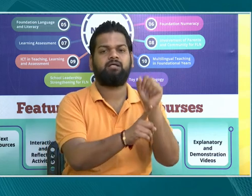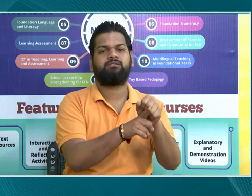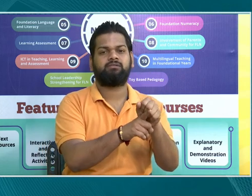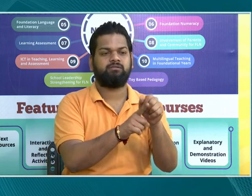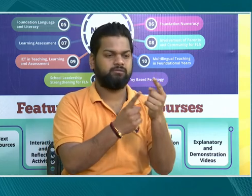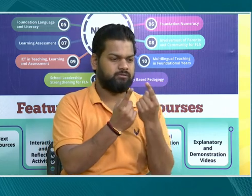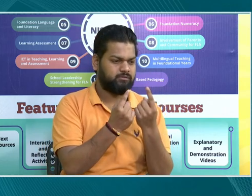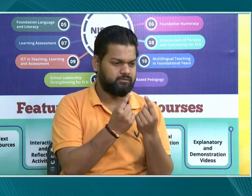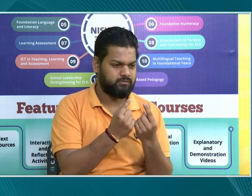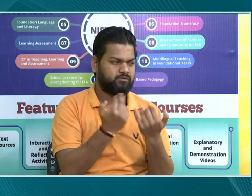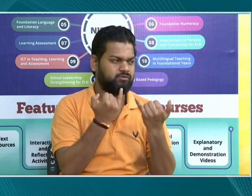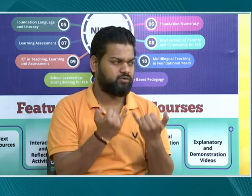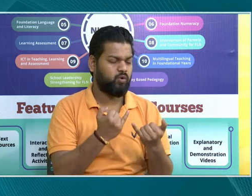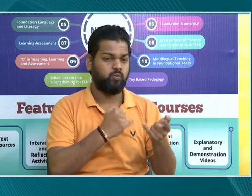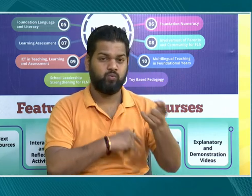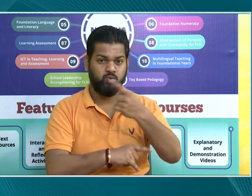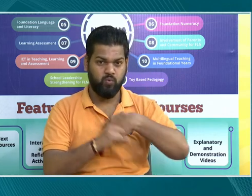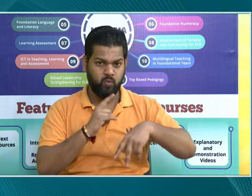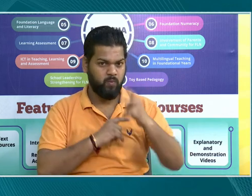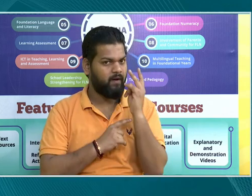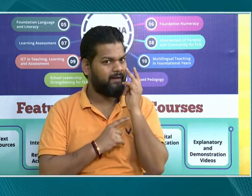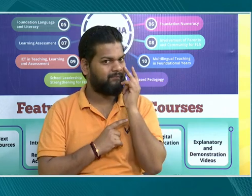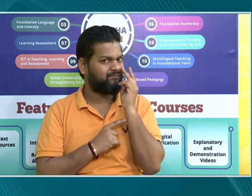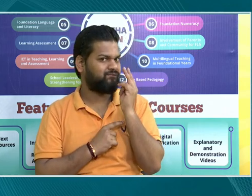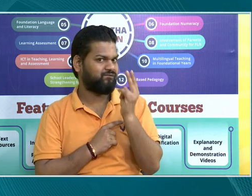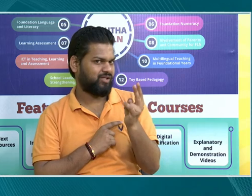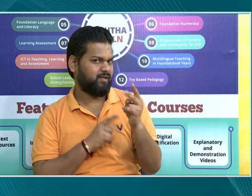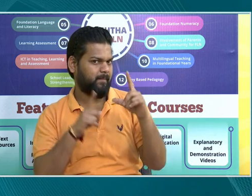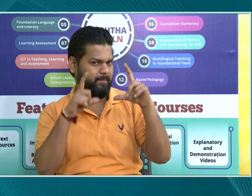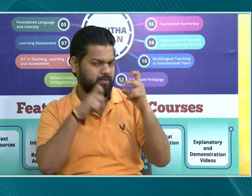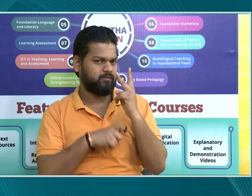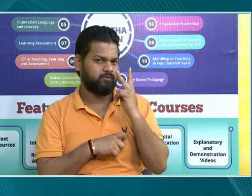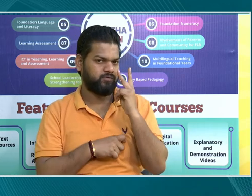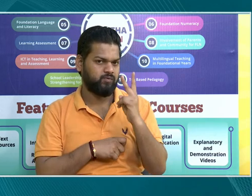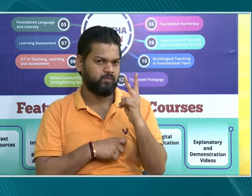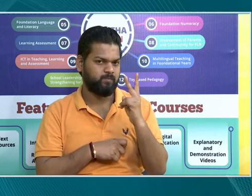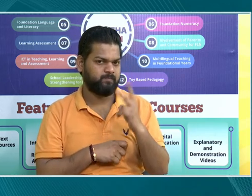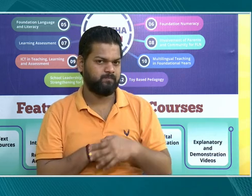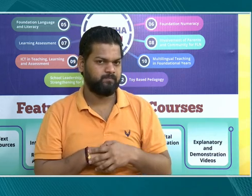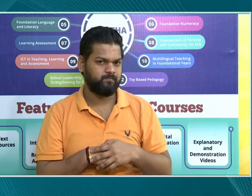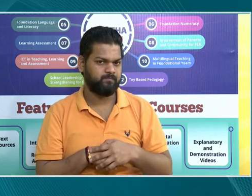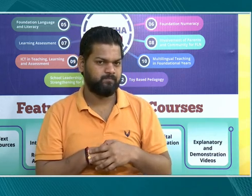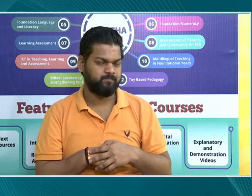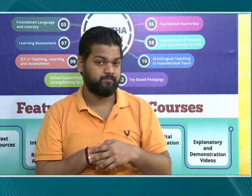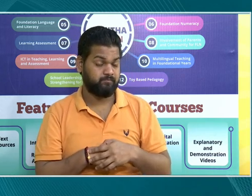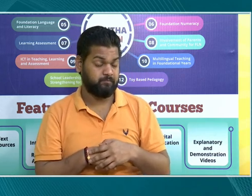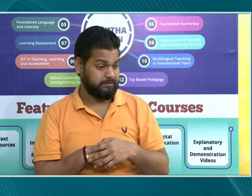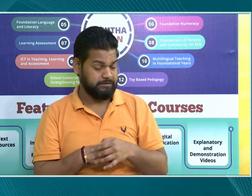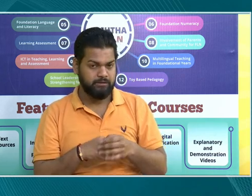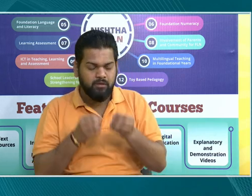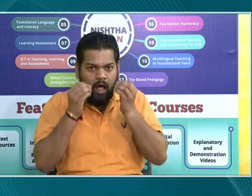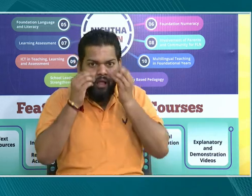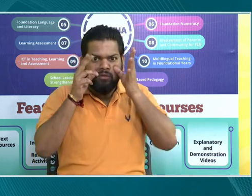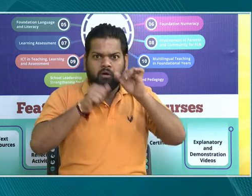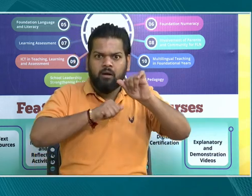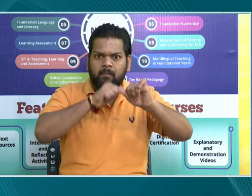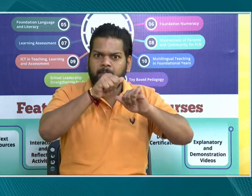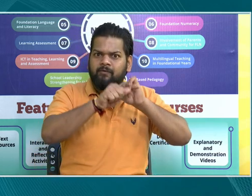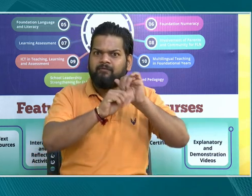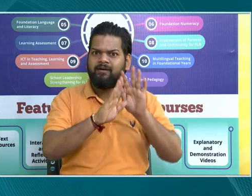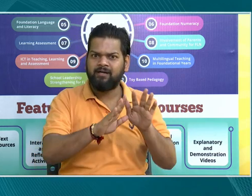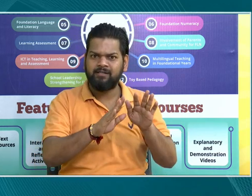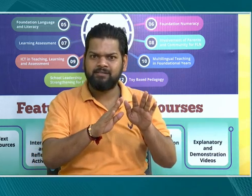see, Very strange phenomena that we can guess.